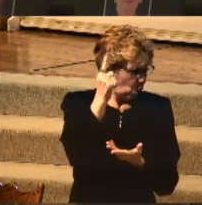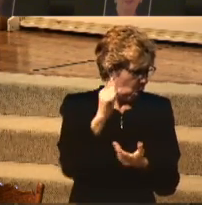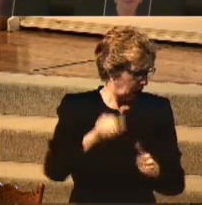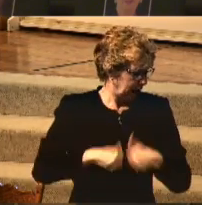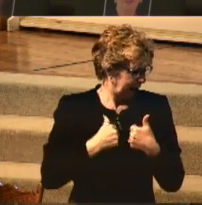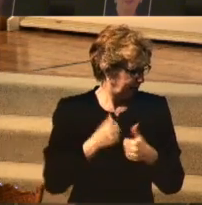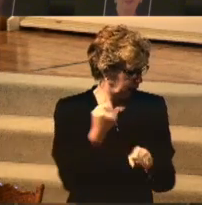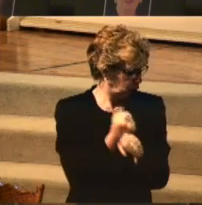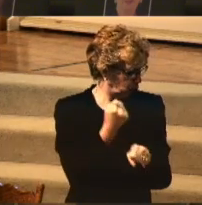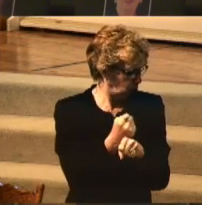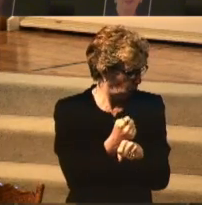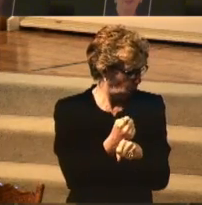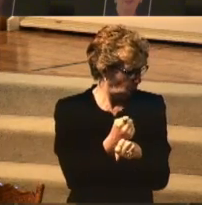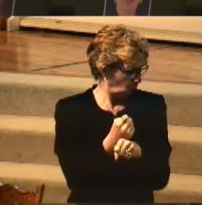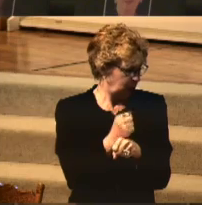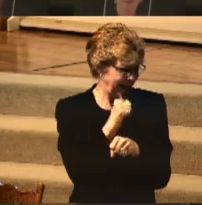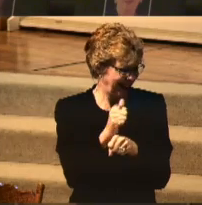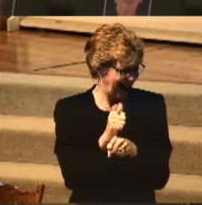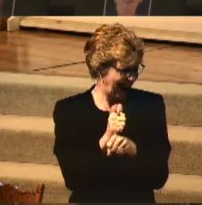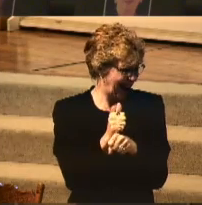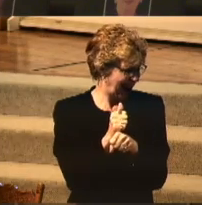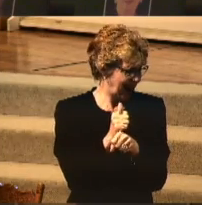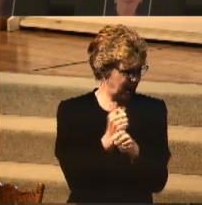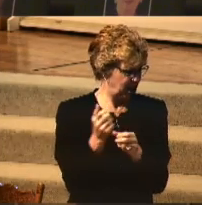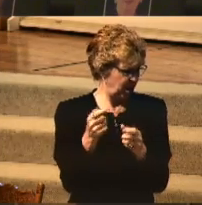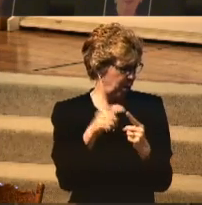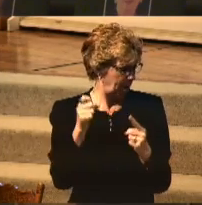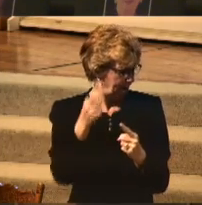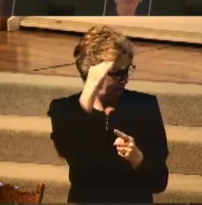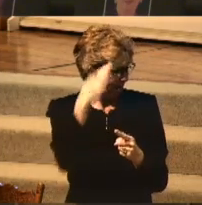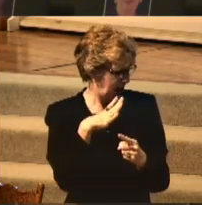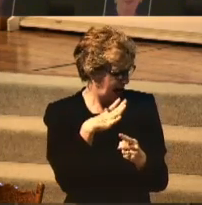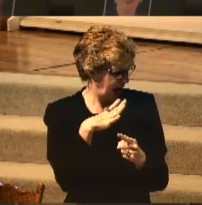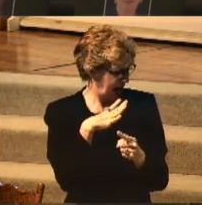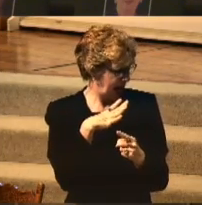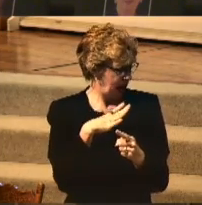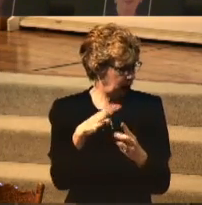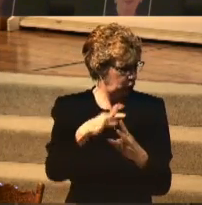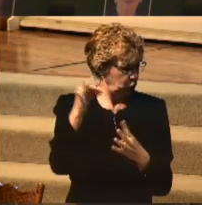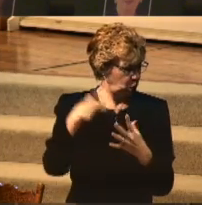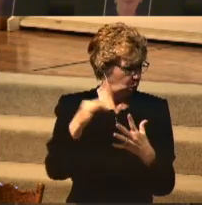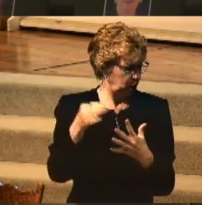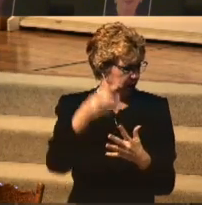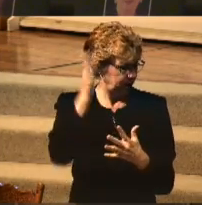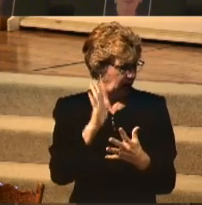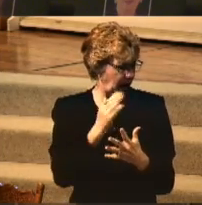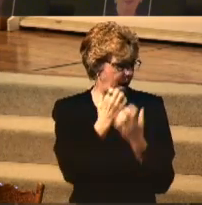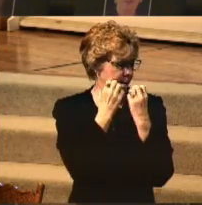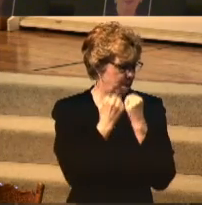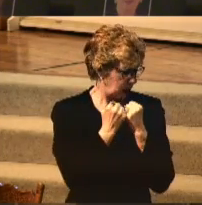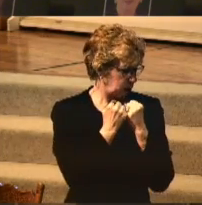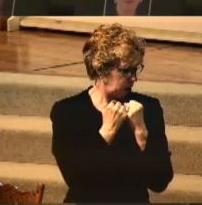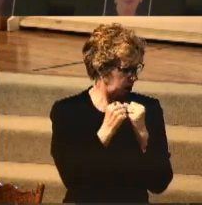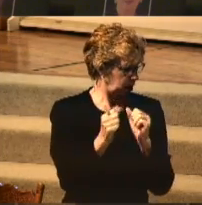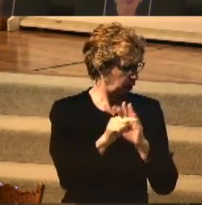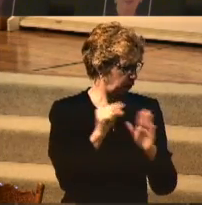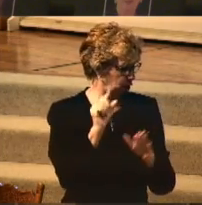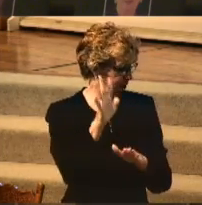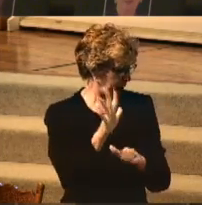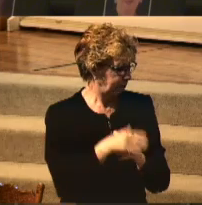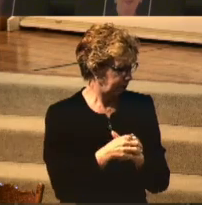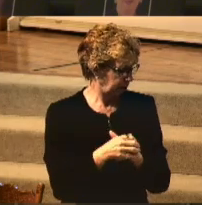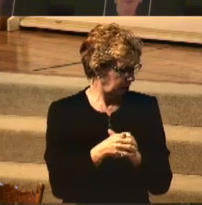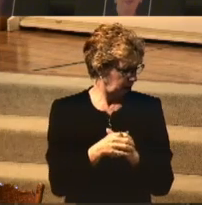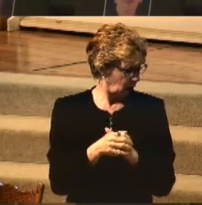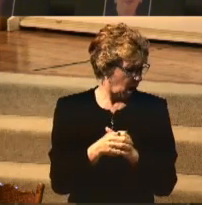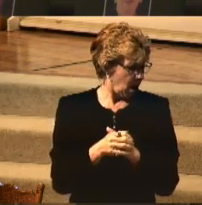but chosen of God, and," there's our word, "precious." Verse 5, "ye also as lively stones